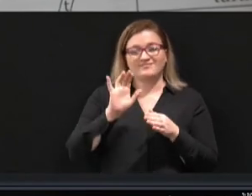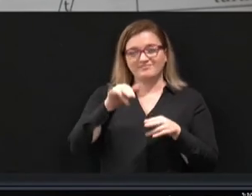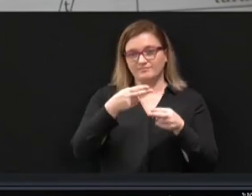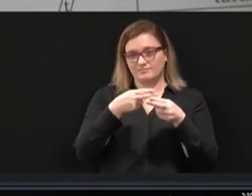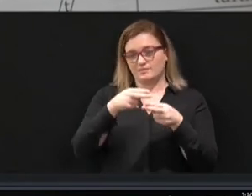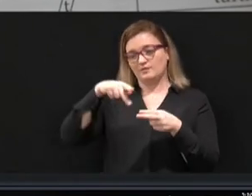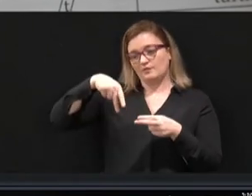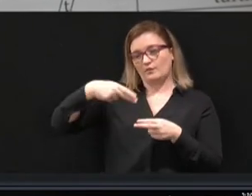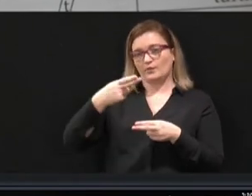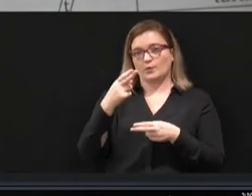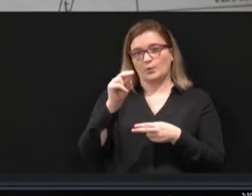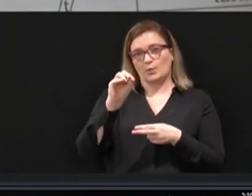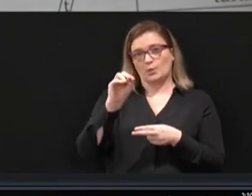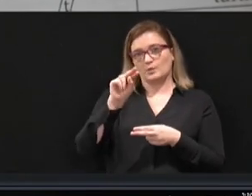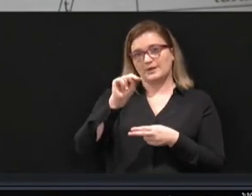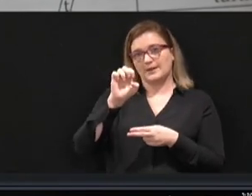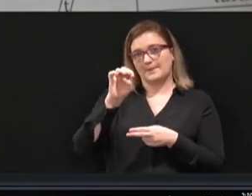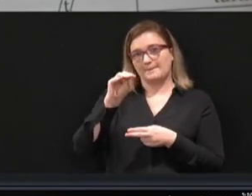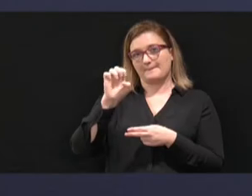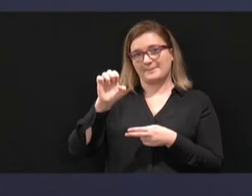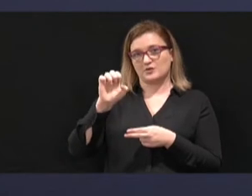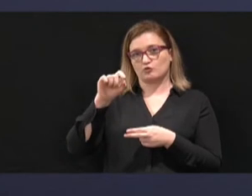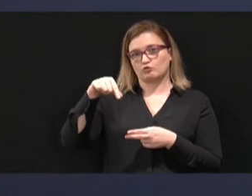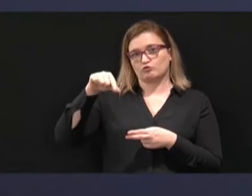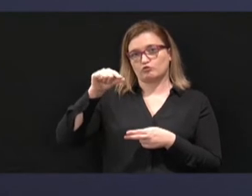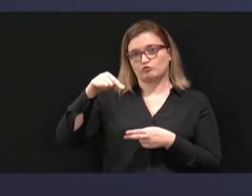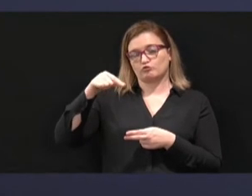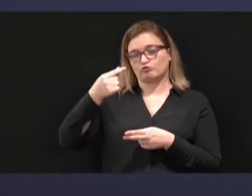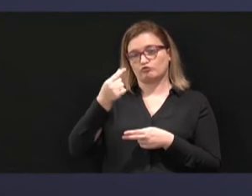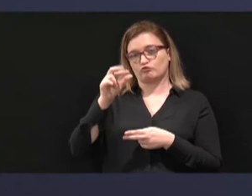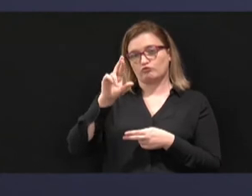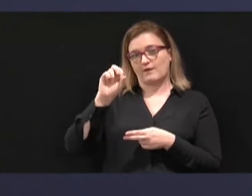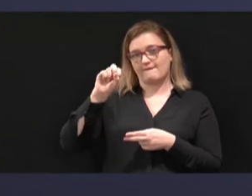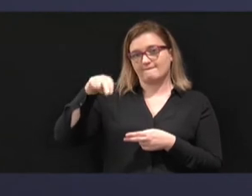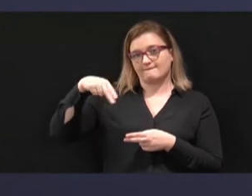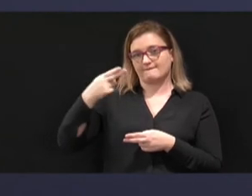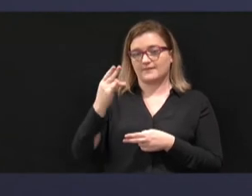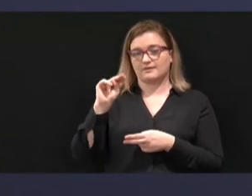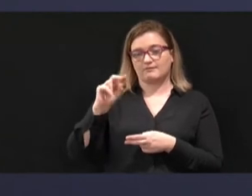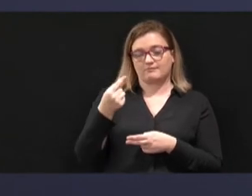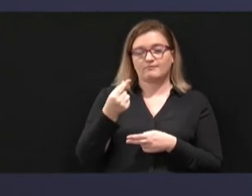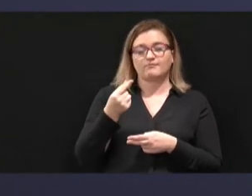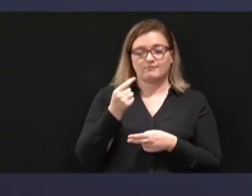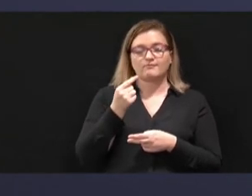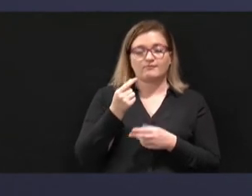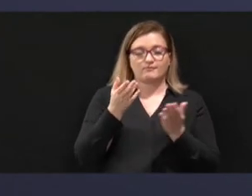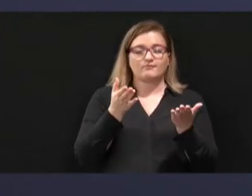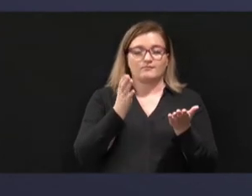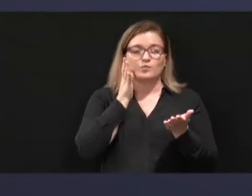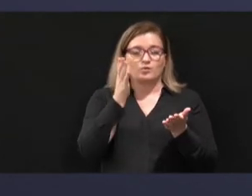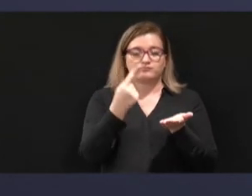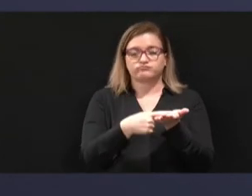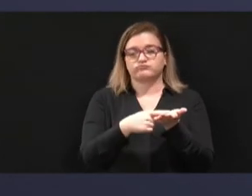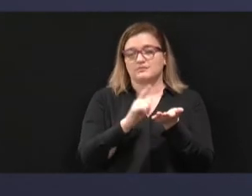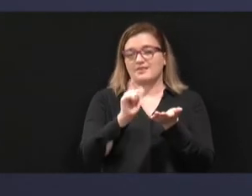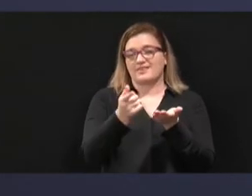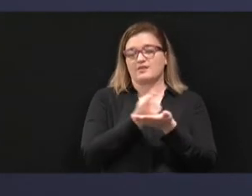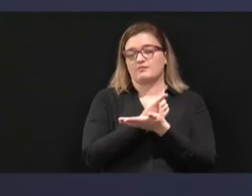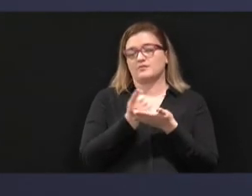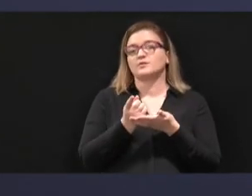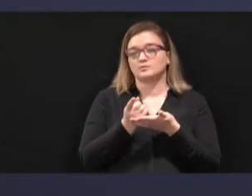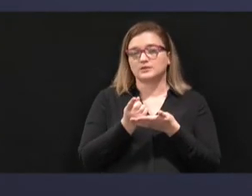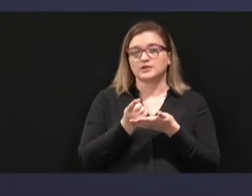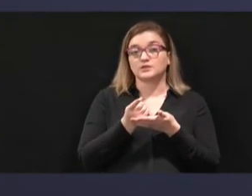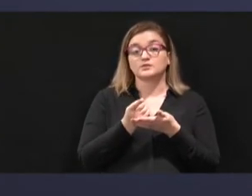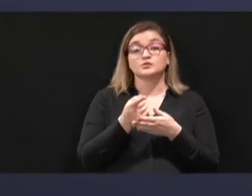week and give you the very specific steps to do to introduce something, a new sound to children. But